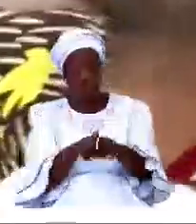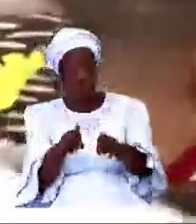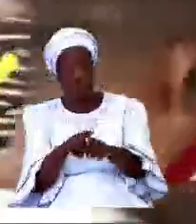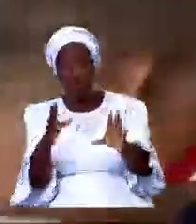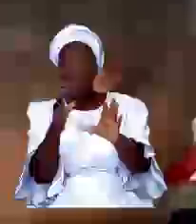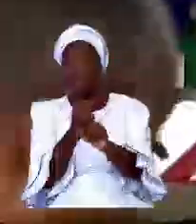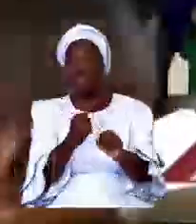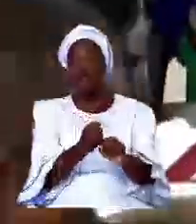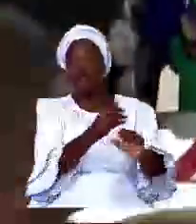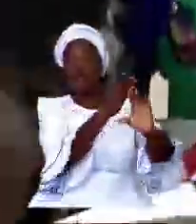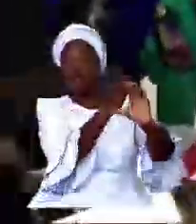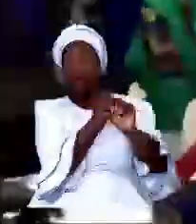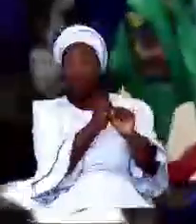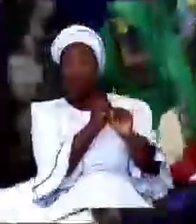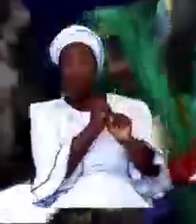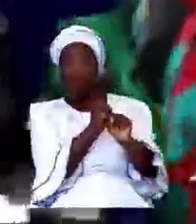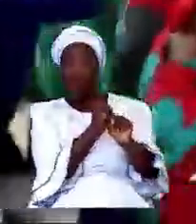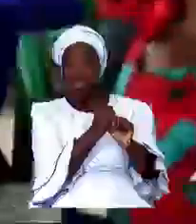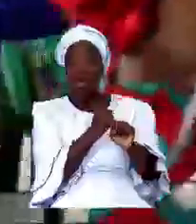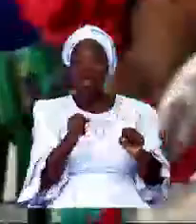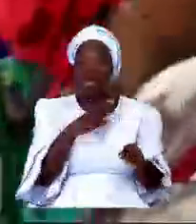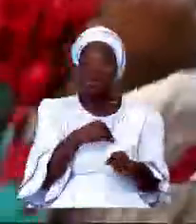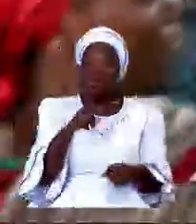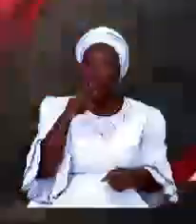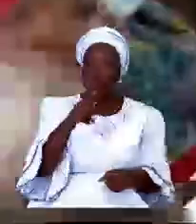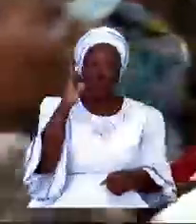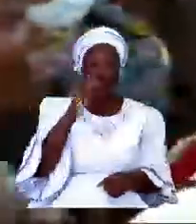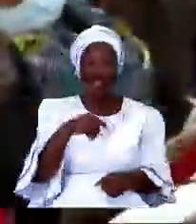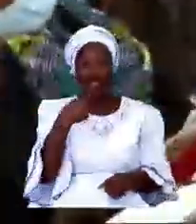killed also taking possession,